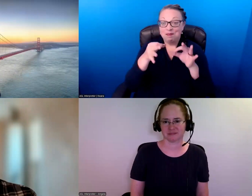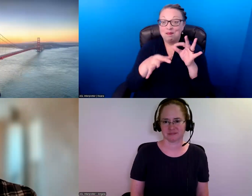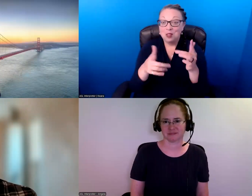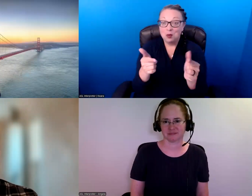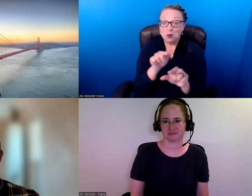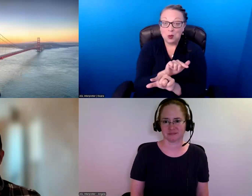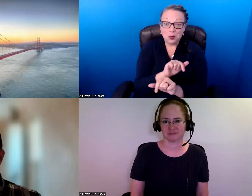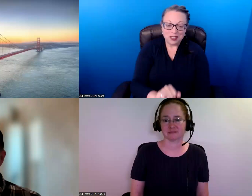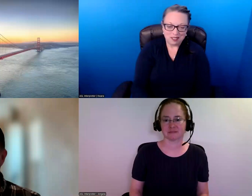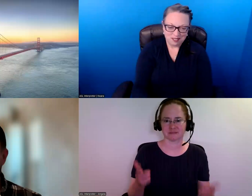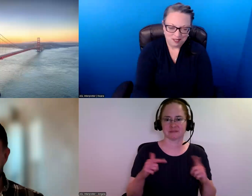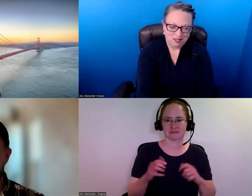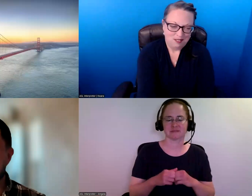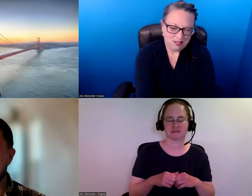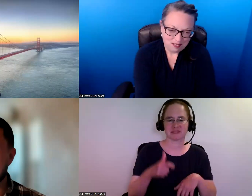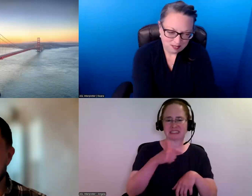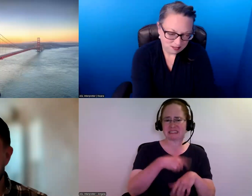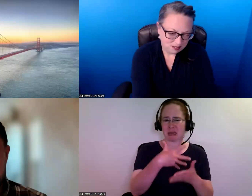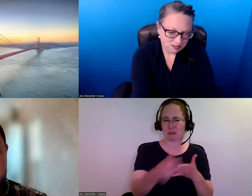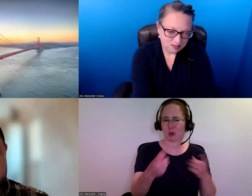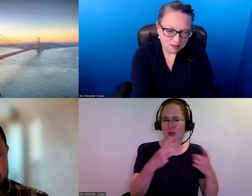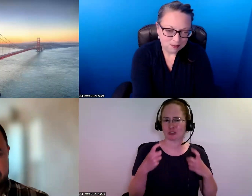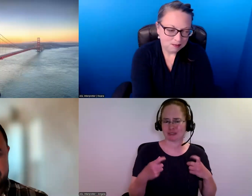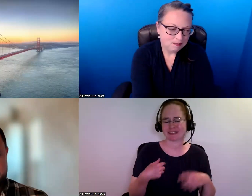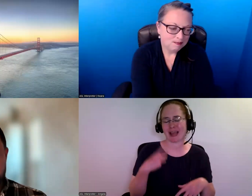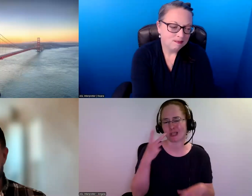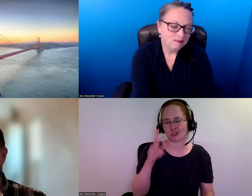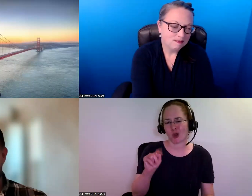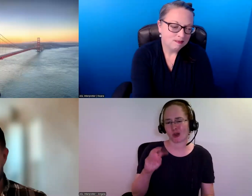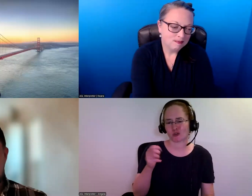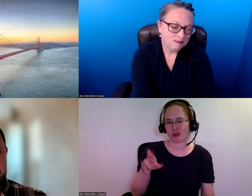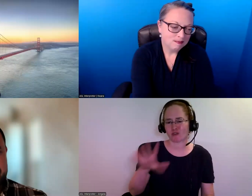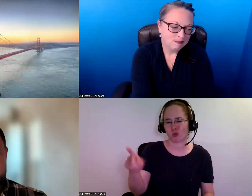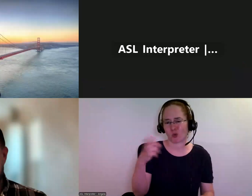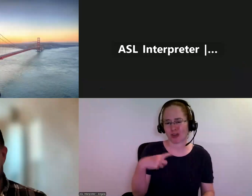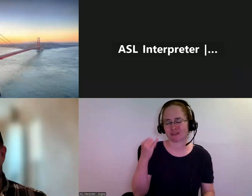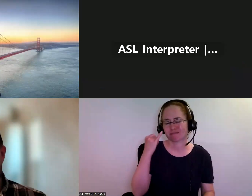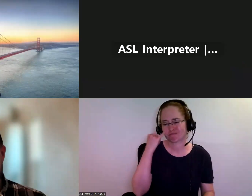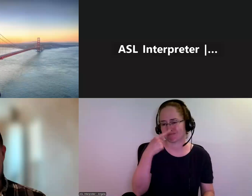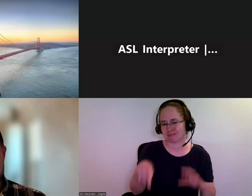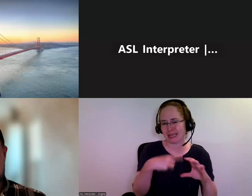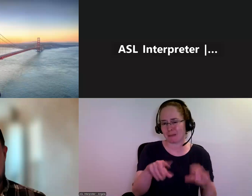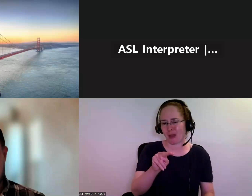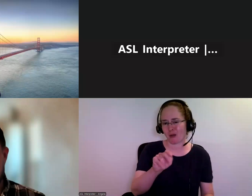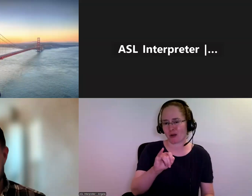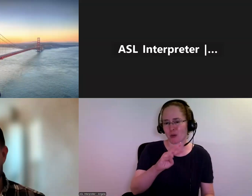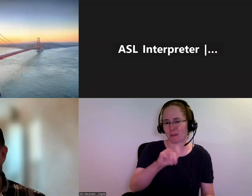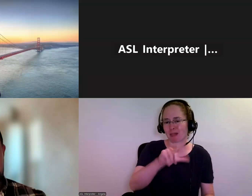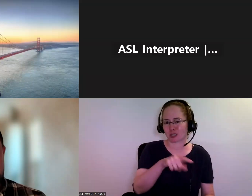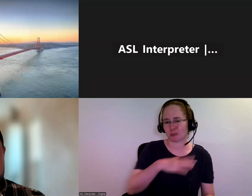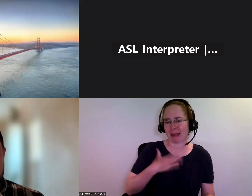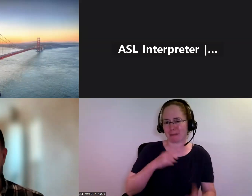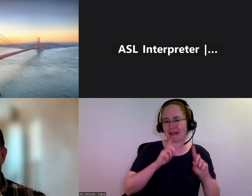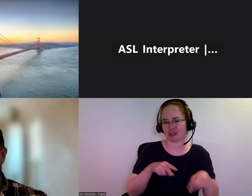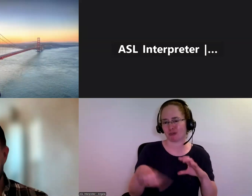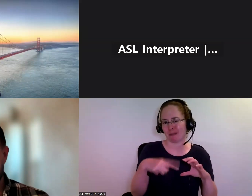more time for questions. Trevor, there, I did see your question, but if you want to email Nirmala, I'm sure she'd be happy to answer you